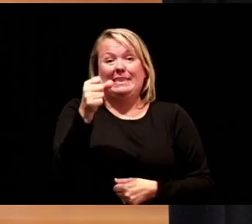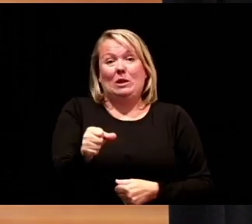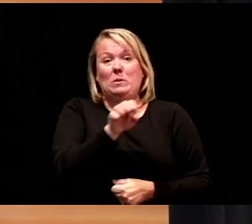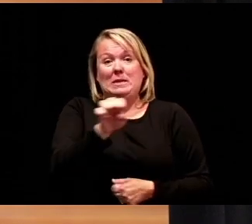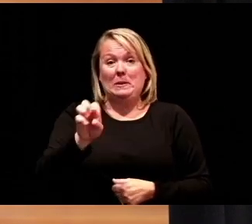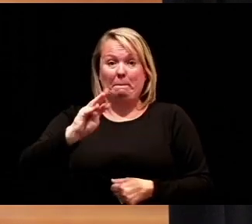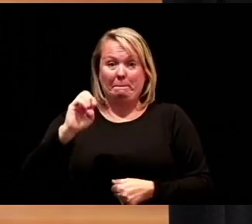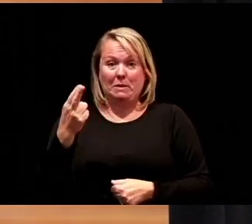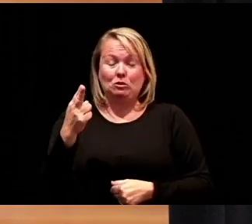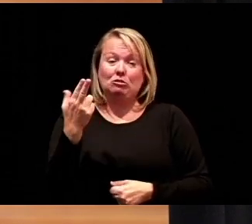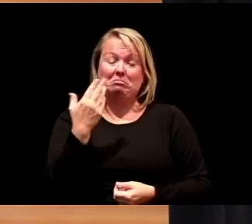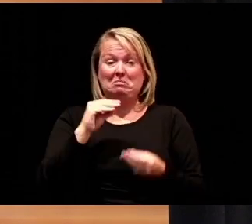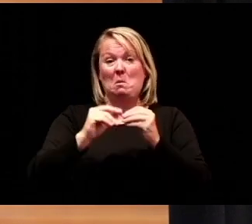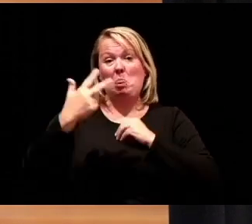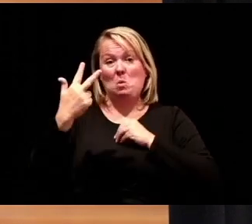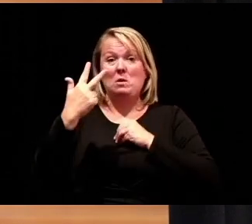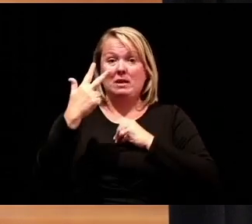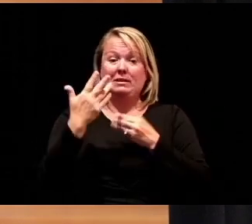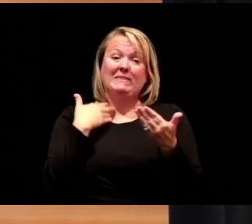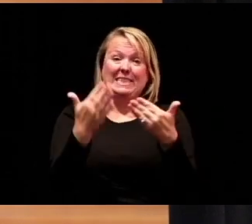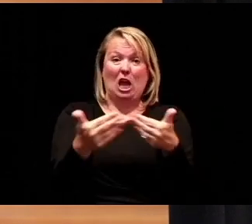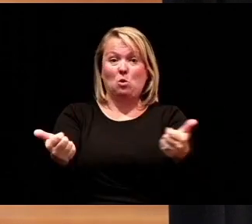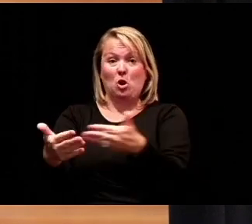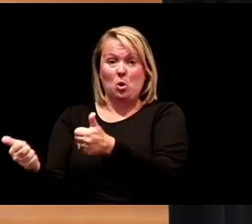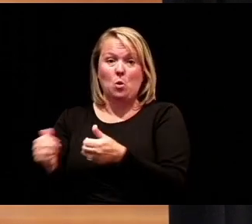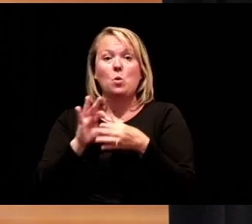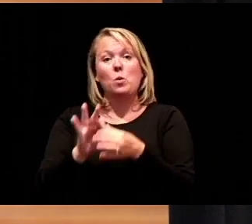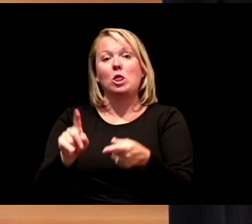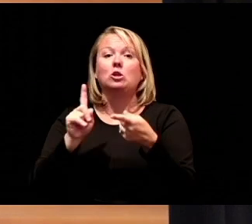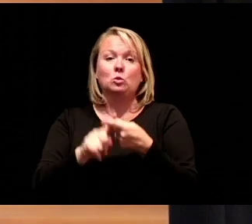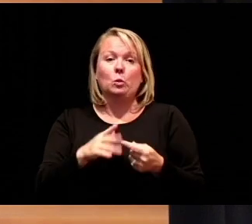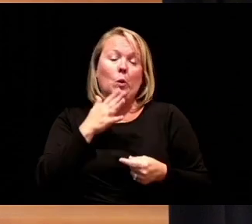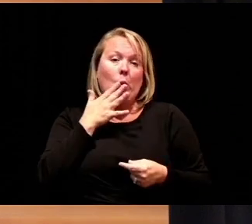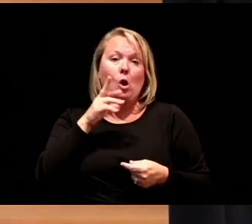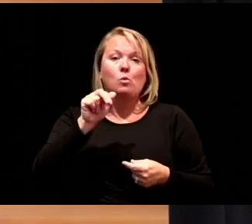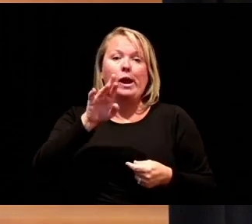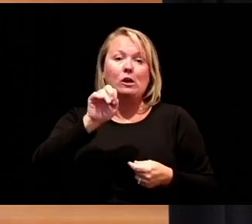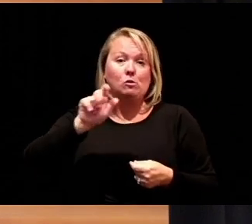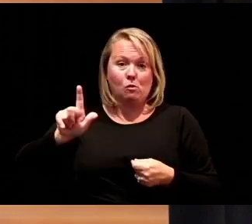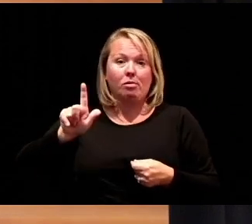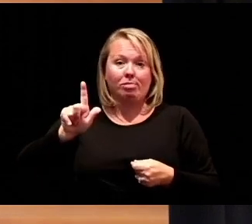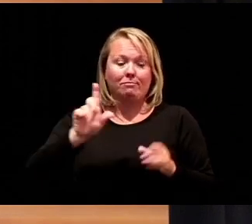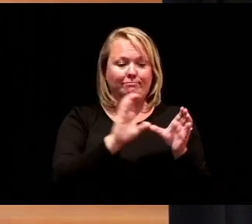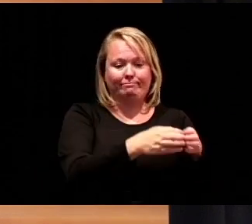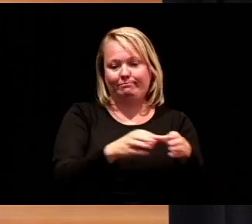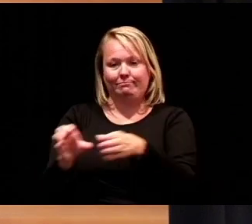problem of segregation than anything else. Most people think, oh, the Fair Housing Act is designed to